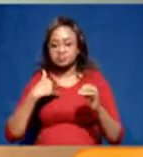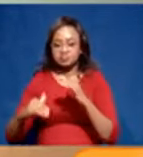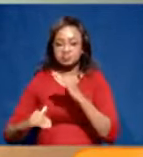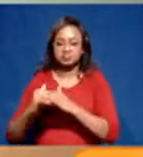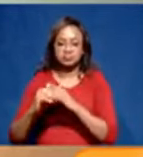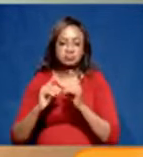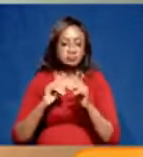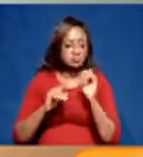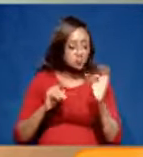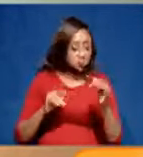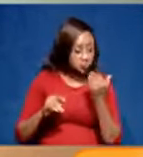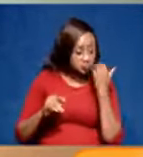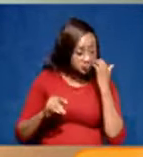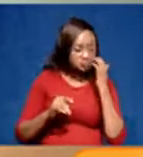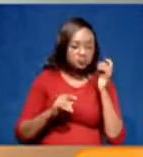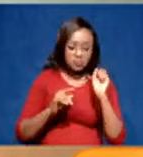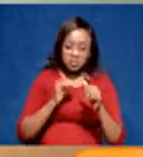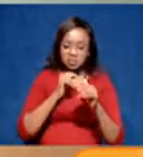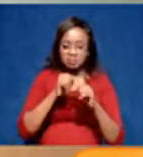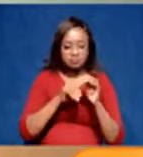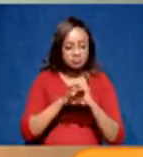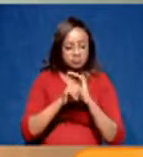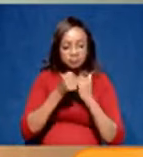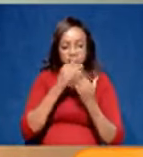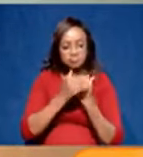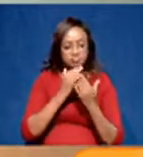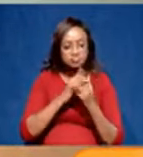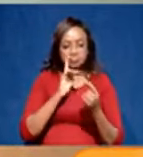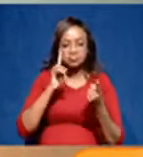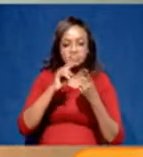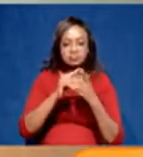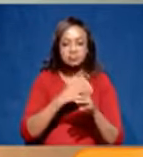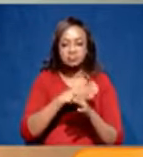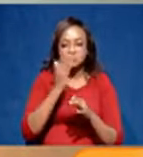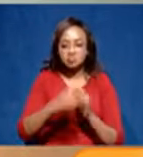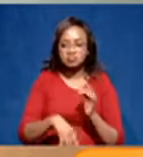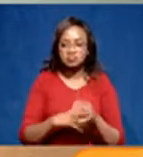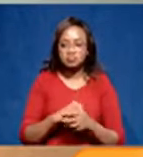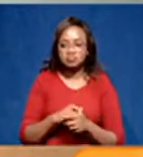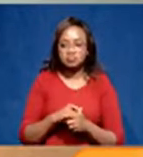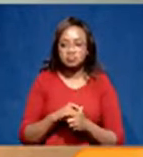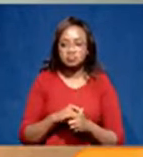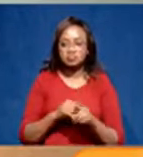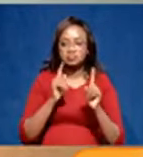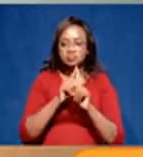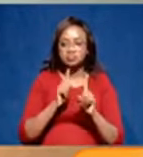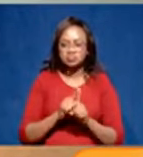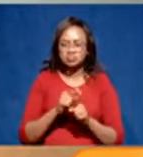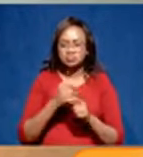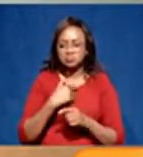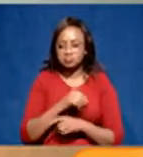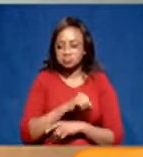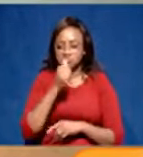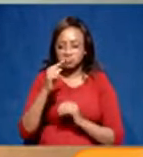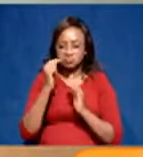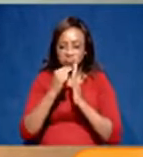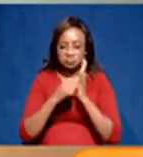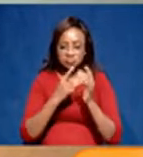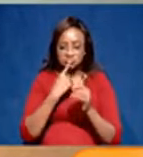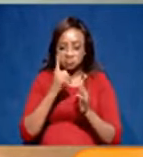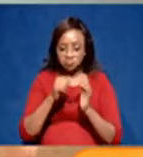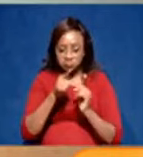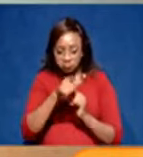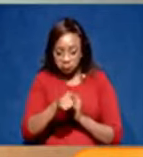treatment from the beginning up to the end. Then the other thing is exclusions. There are things that you'll be told they are not covered by